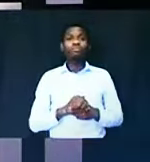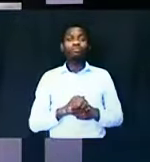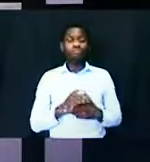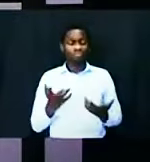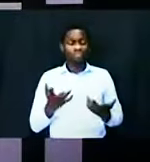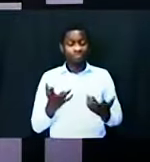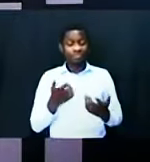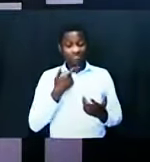him,